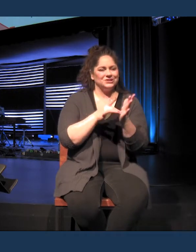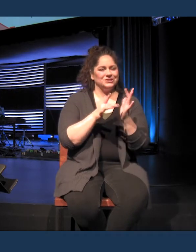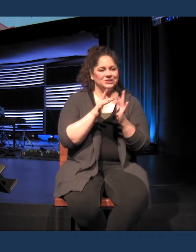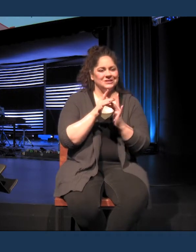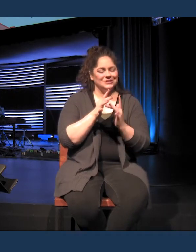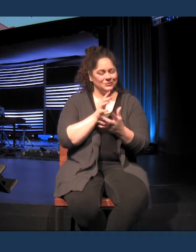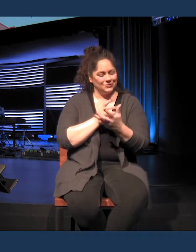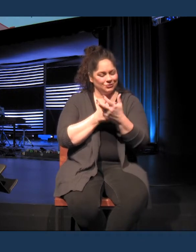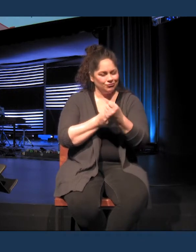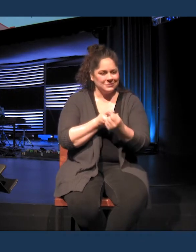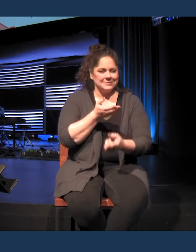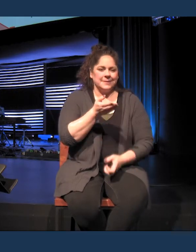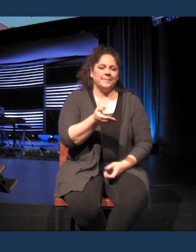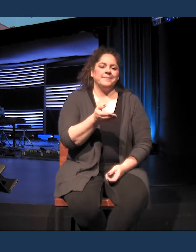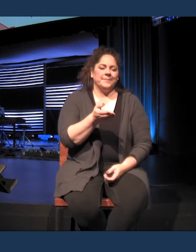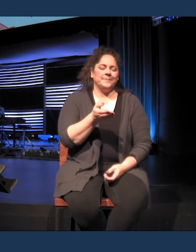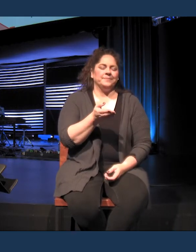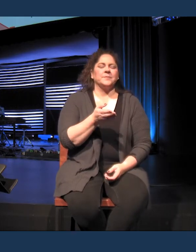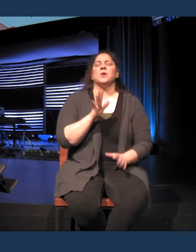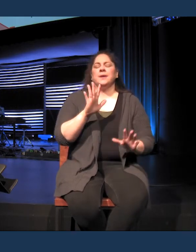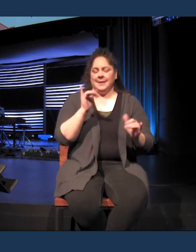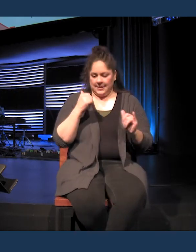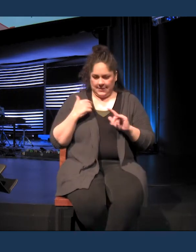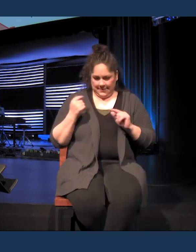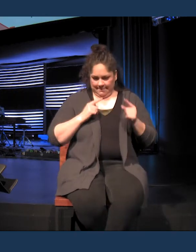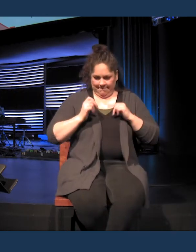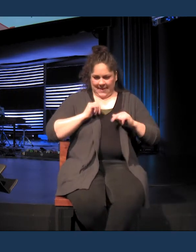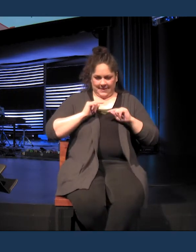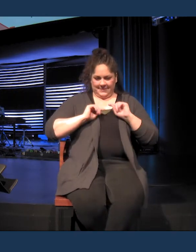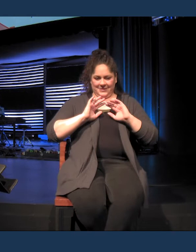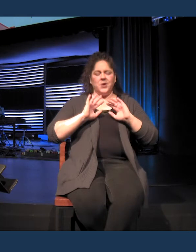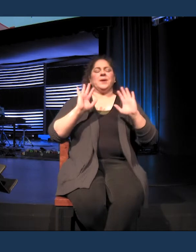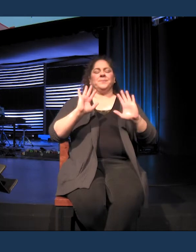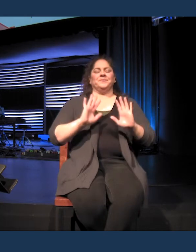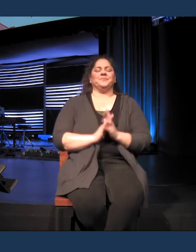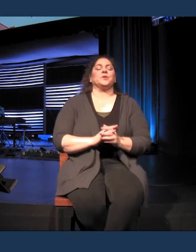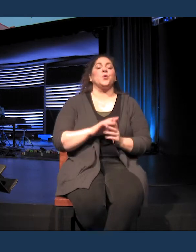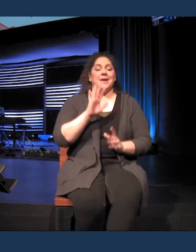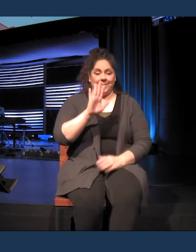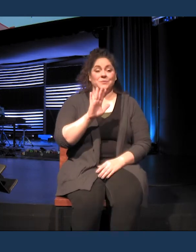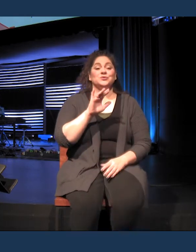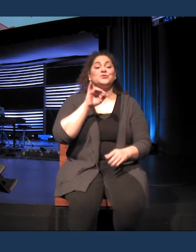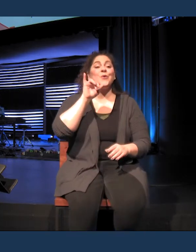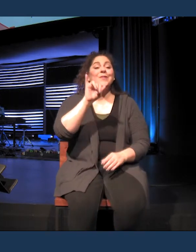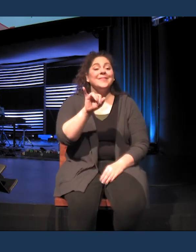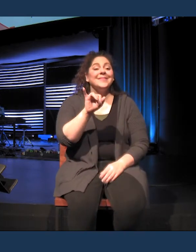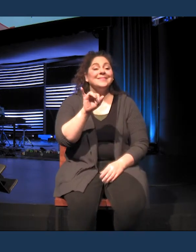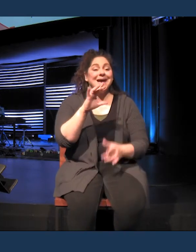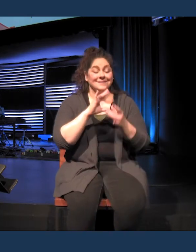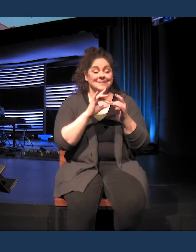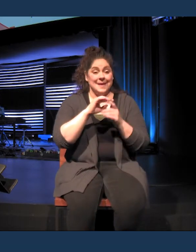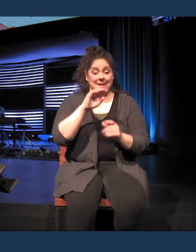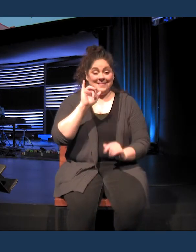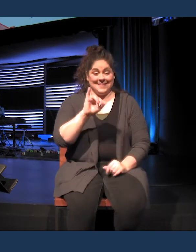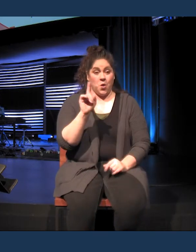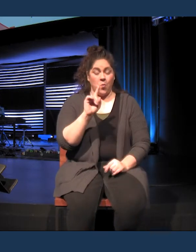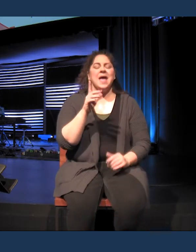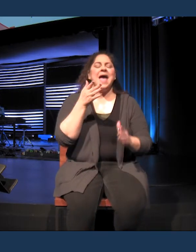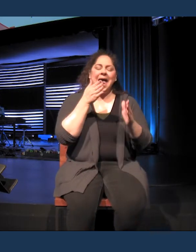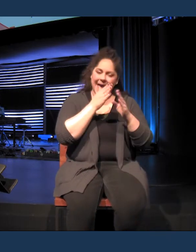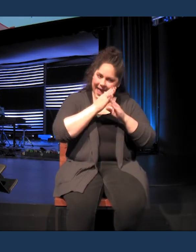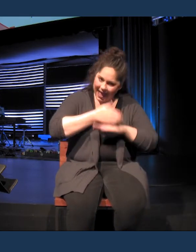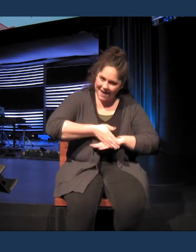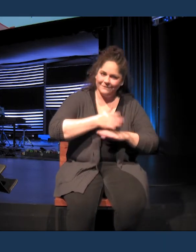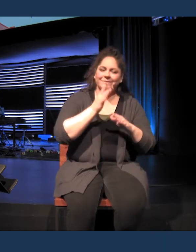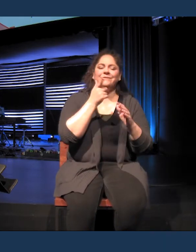him. Now, where was I? So this takes place after the resurrection of Jesus.